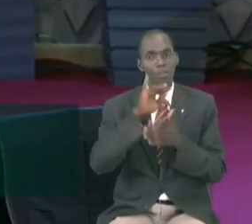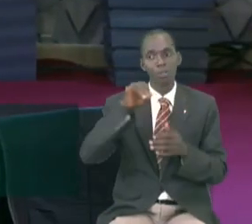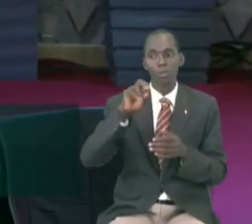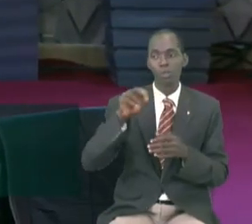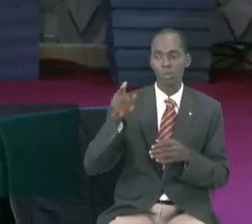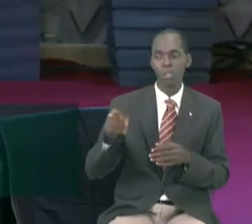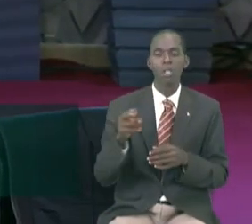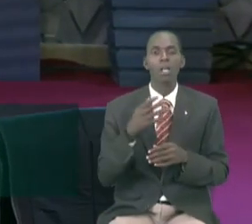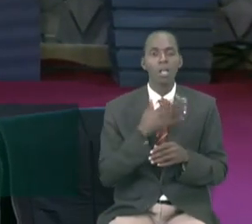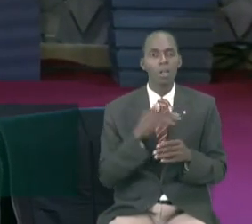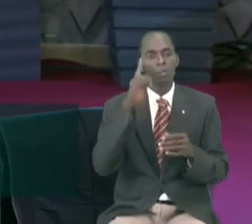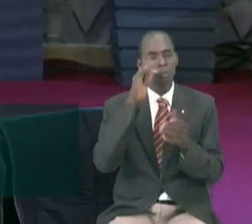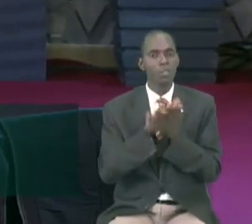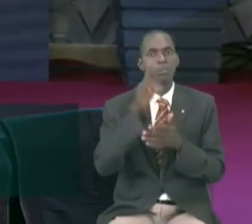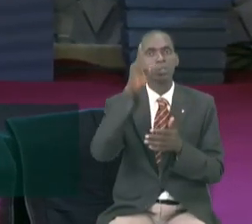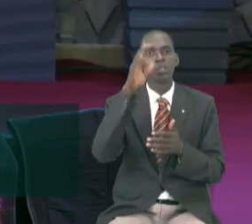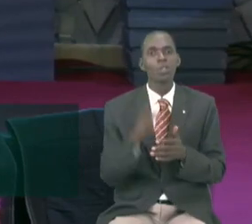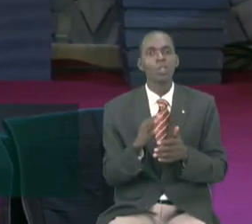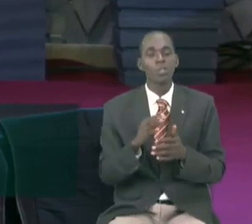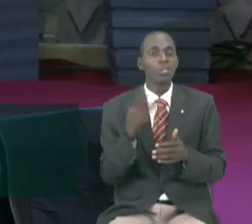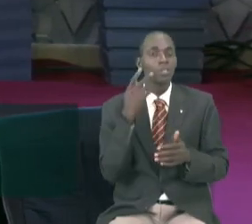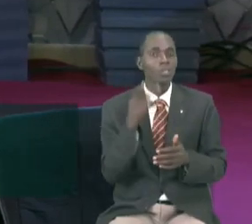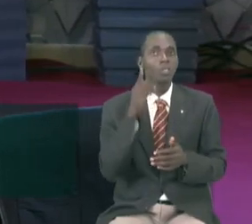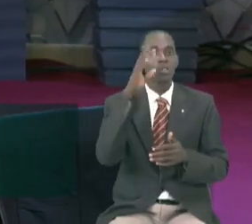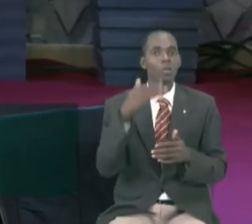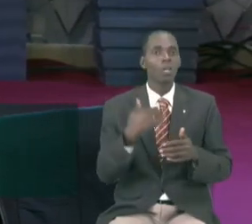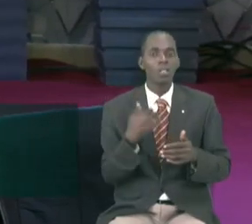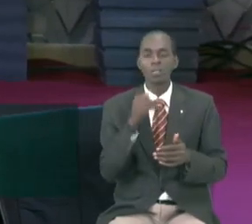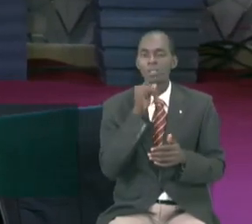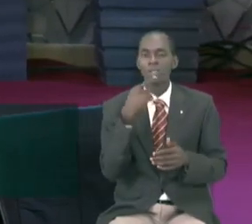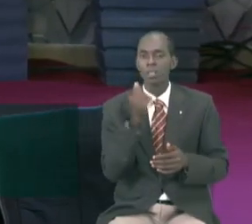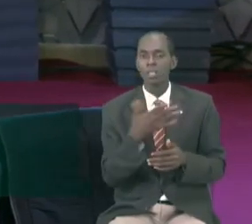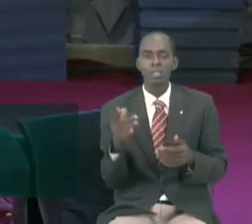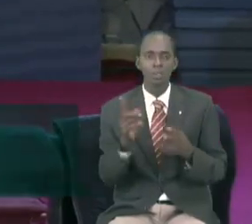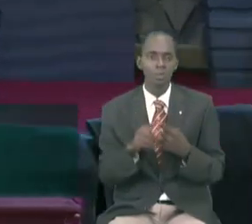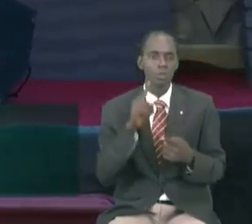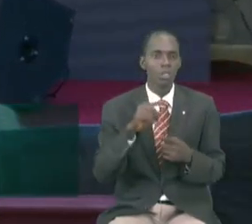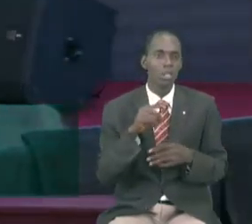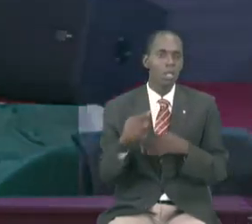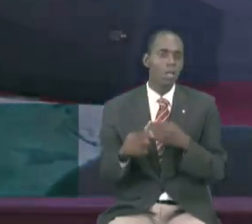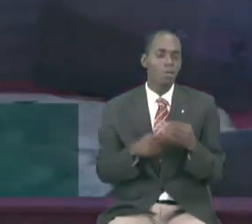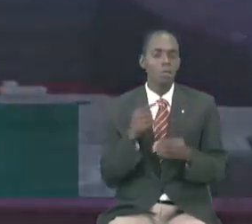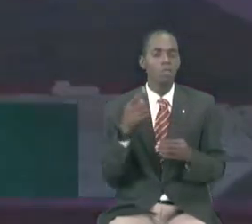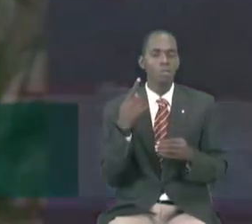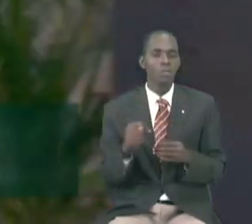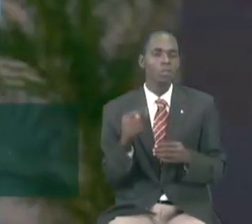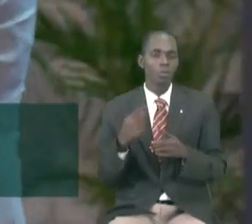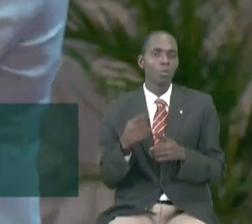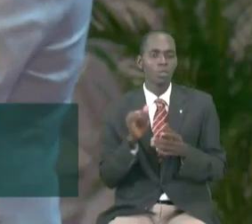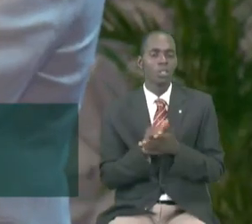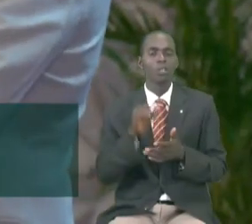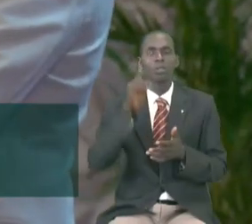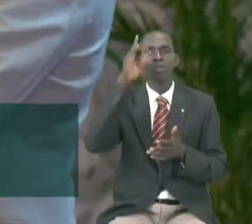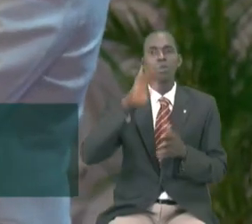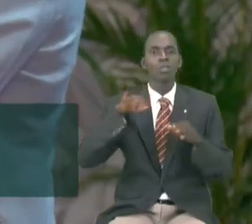God gave to Jonah. And Jonah faithfully delivered that word. And when they believed what they heard from Jonah,